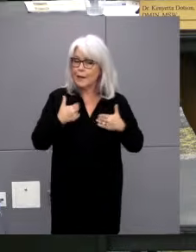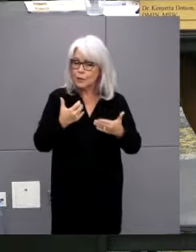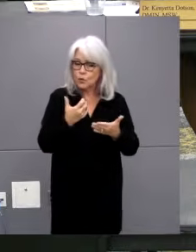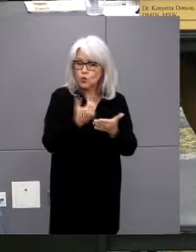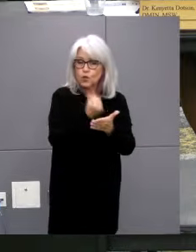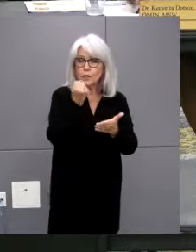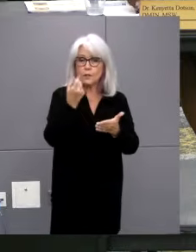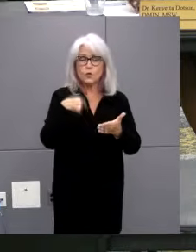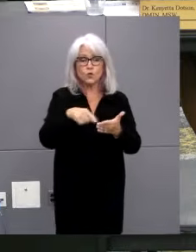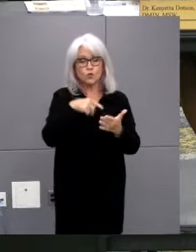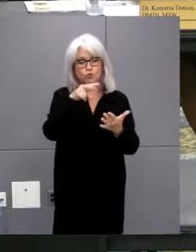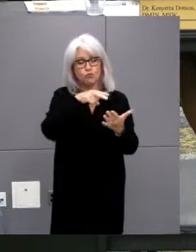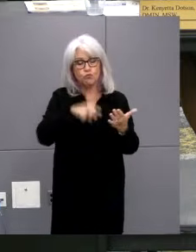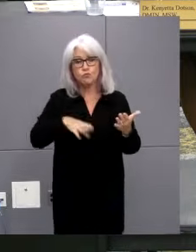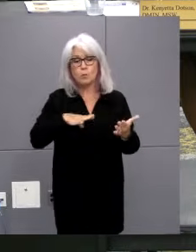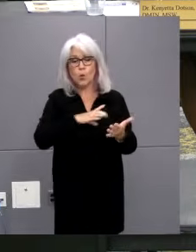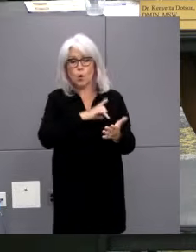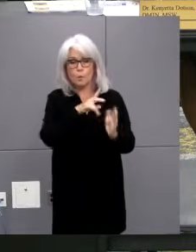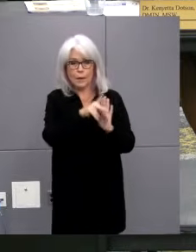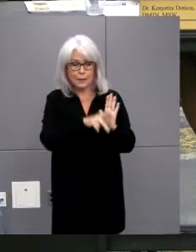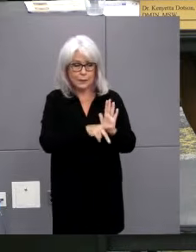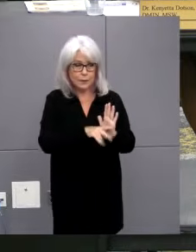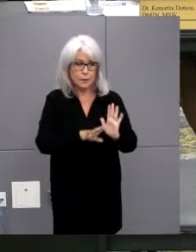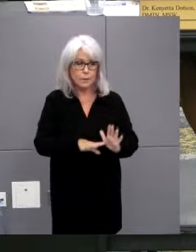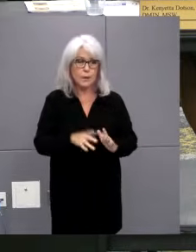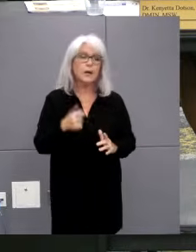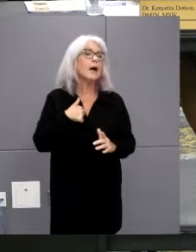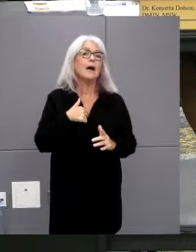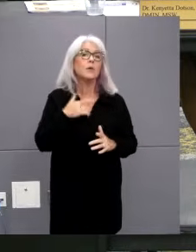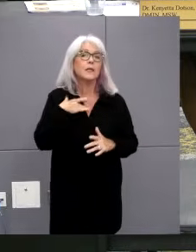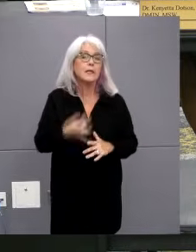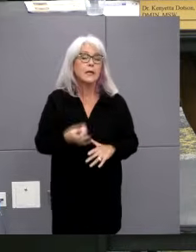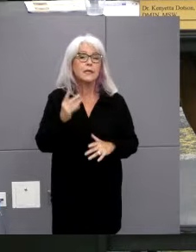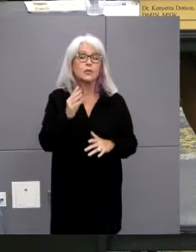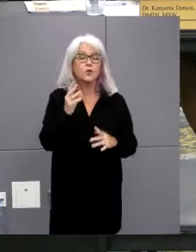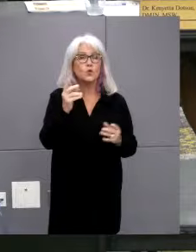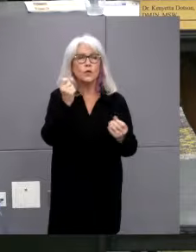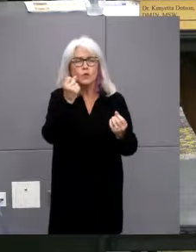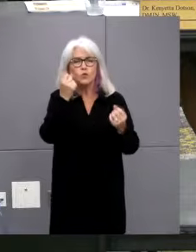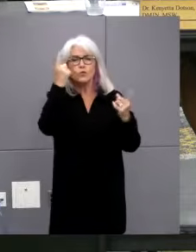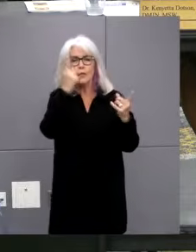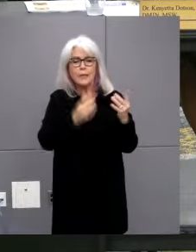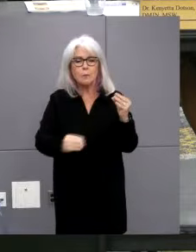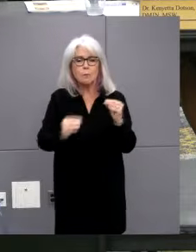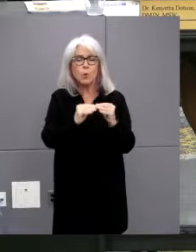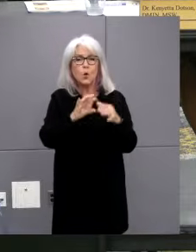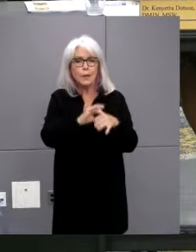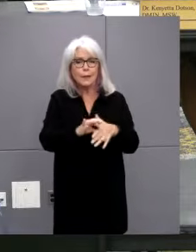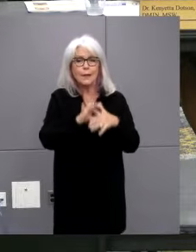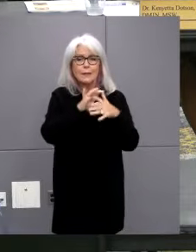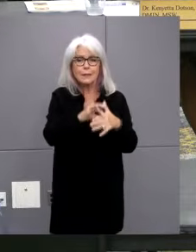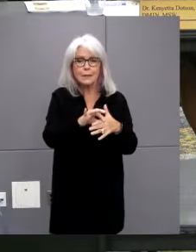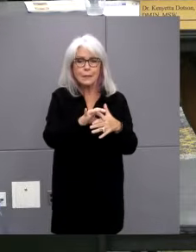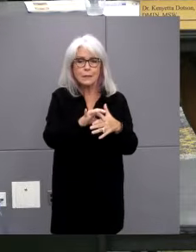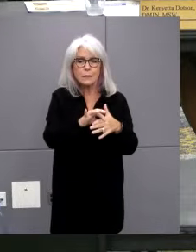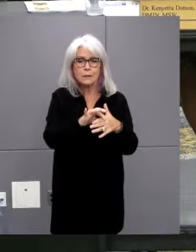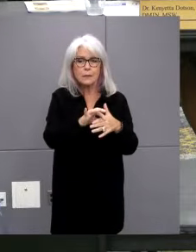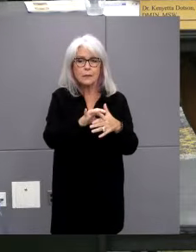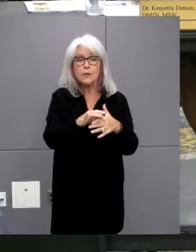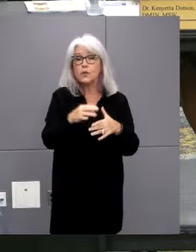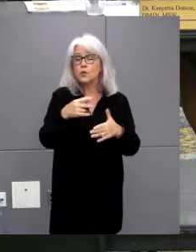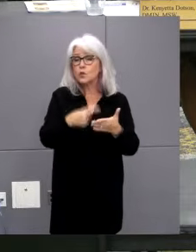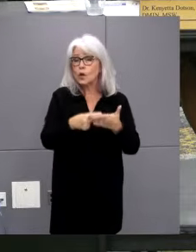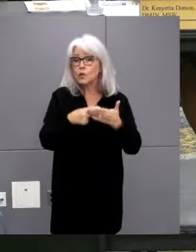through all policies. So I would like a little bit more context around, the amendment also makes reference to Board